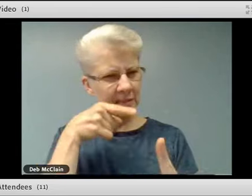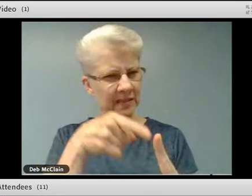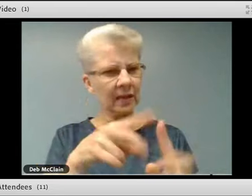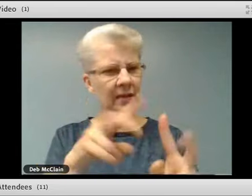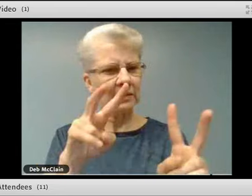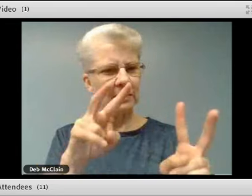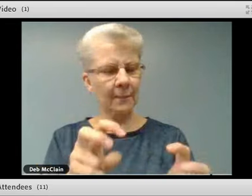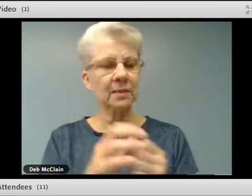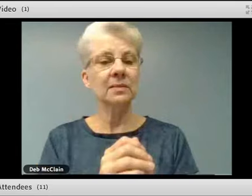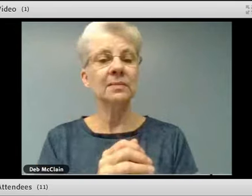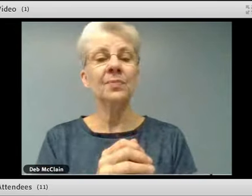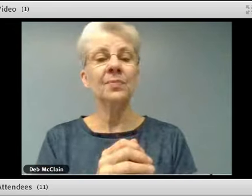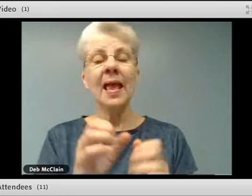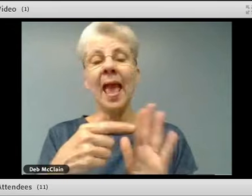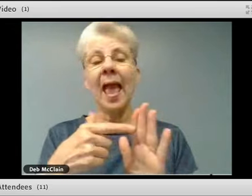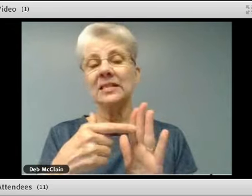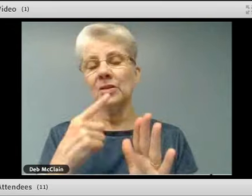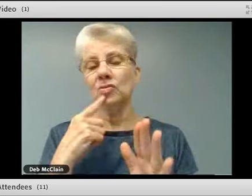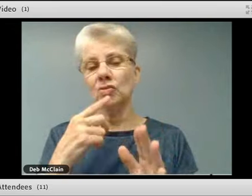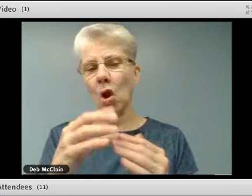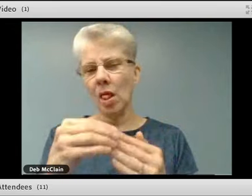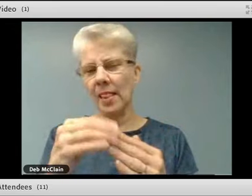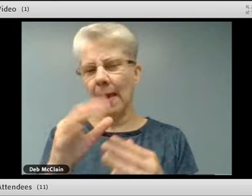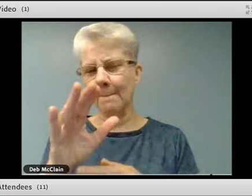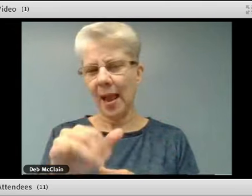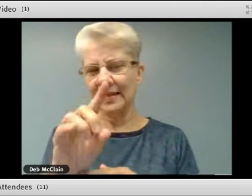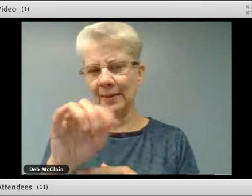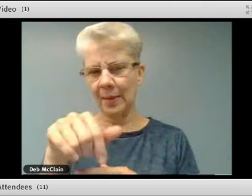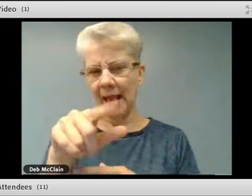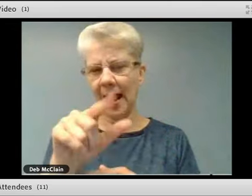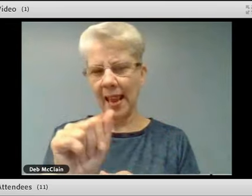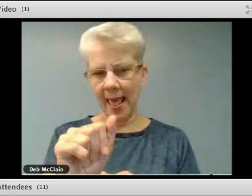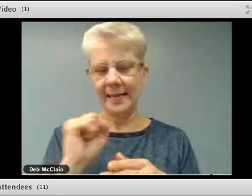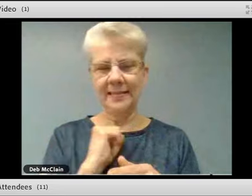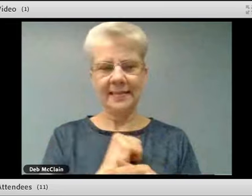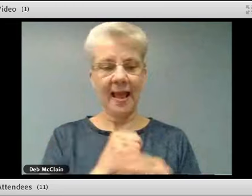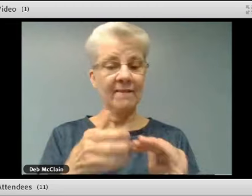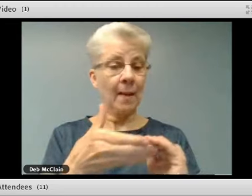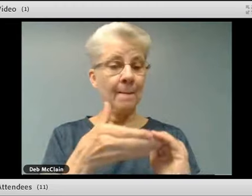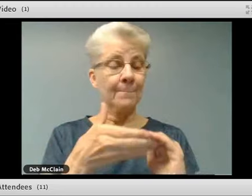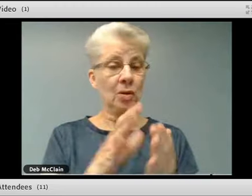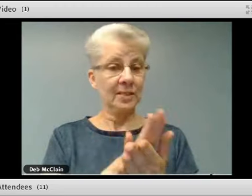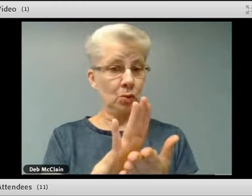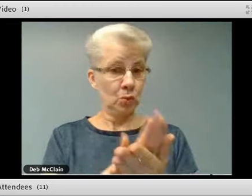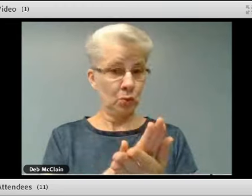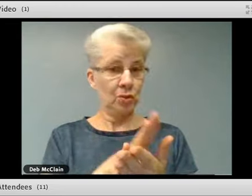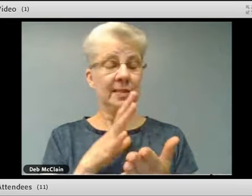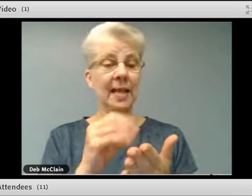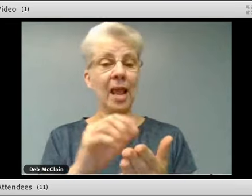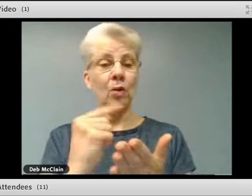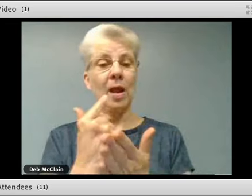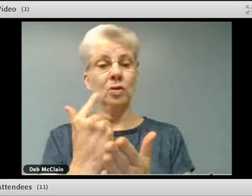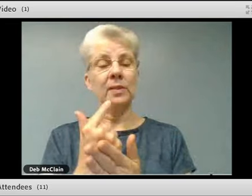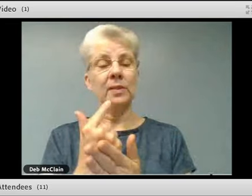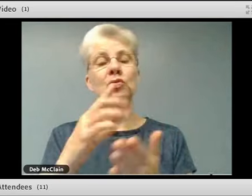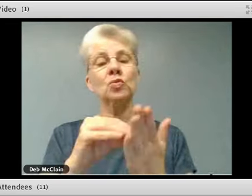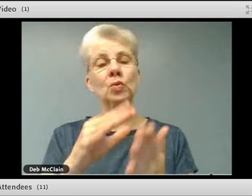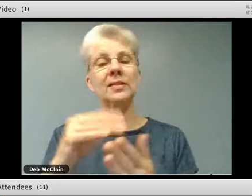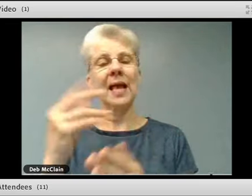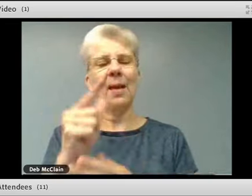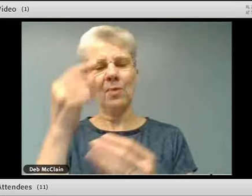Exhibitions are curated by DPLA staff, DPLA partner institutions, and graduate students in library and information science